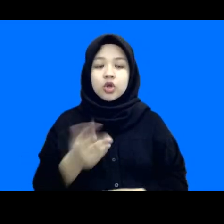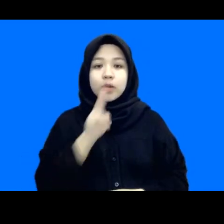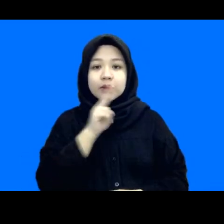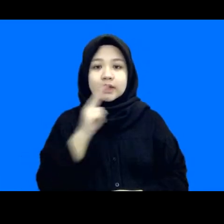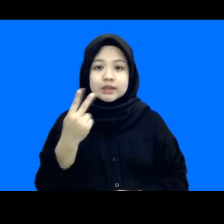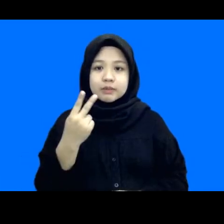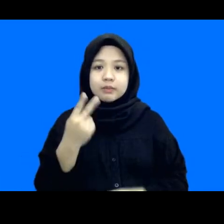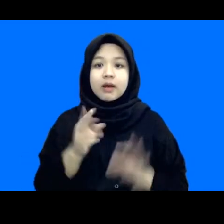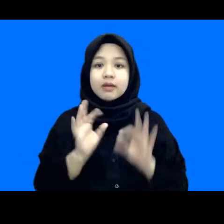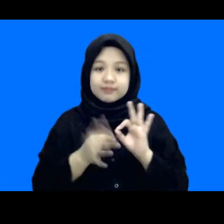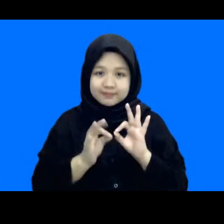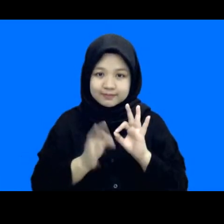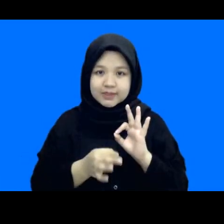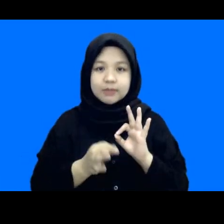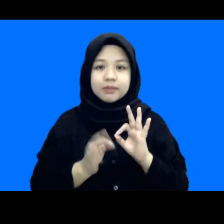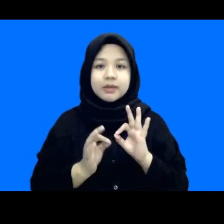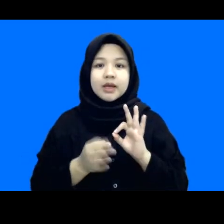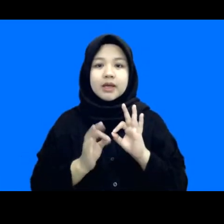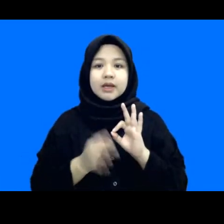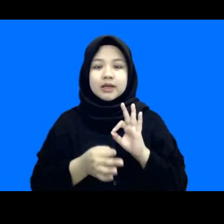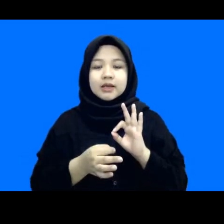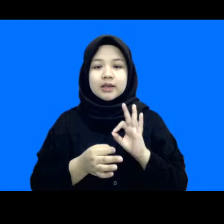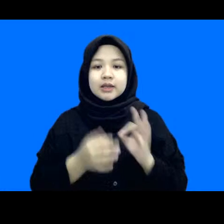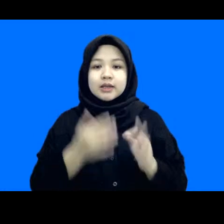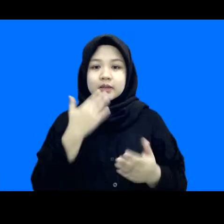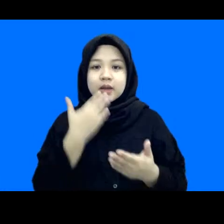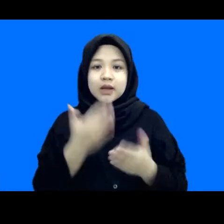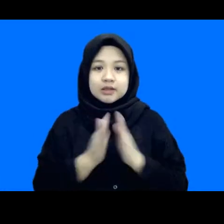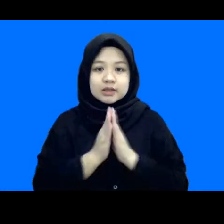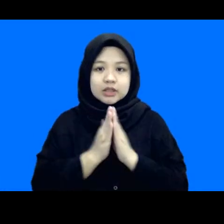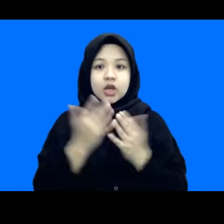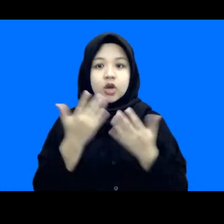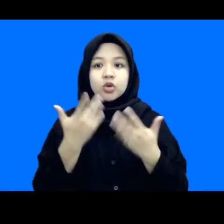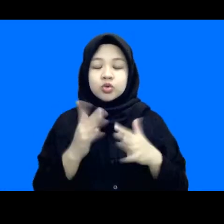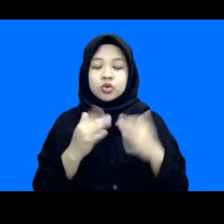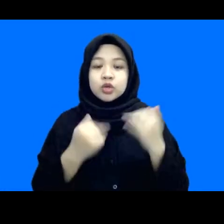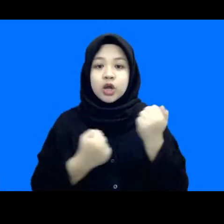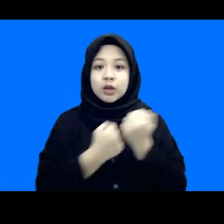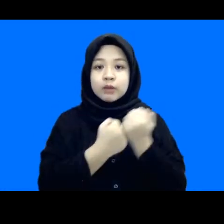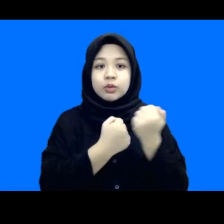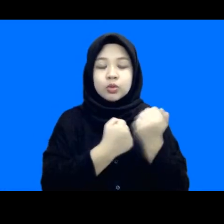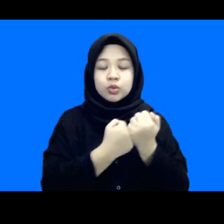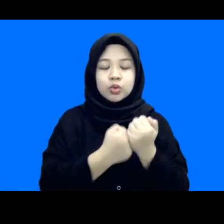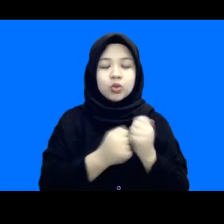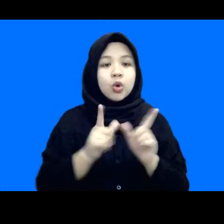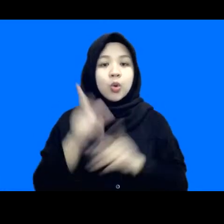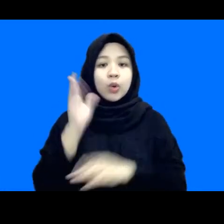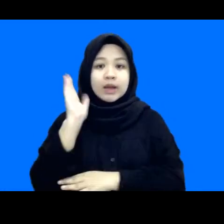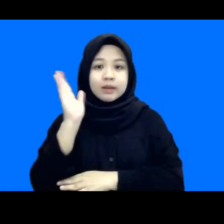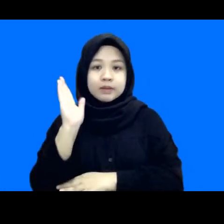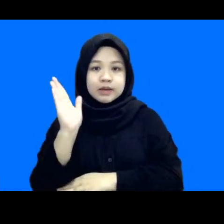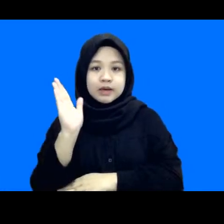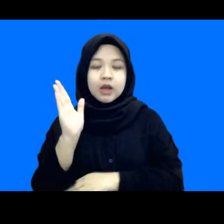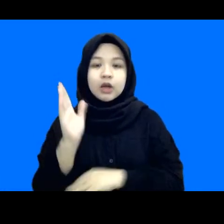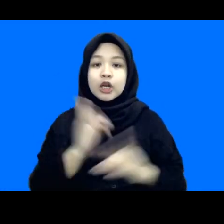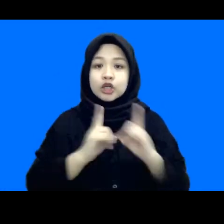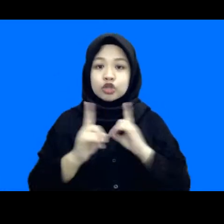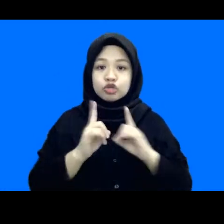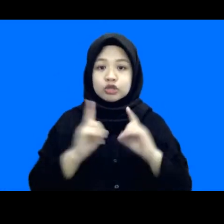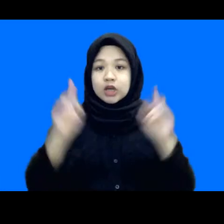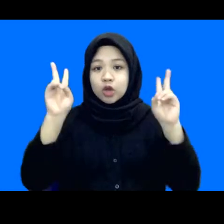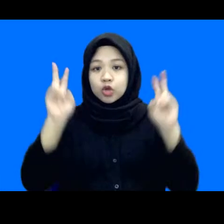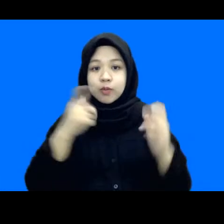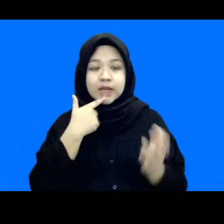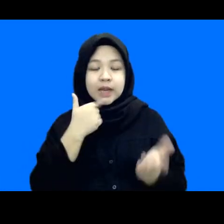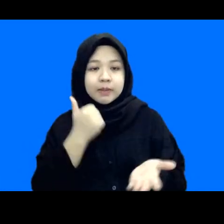Devi, and Weni, who are with us today discussing a lot of important topics around transformative digital technologies